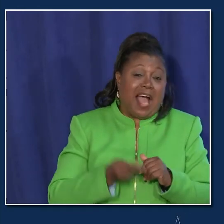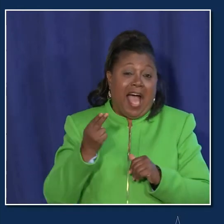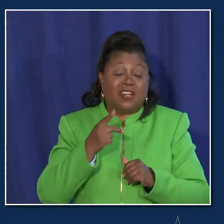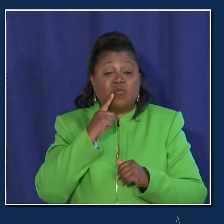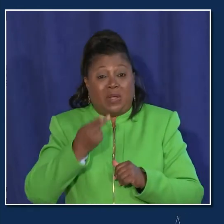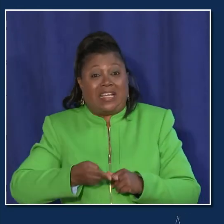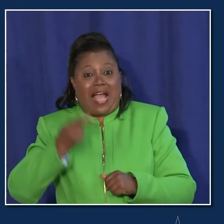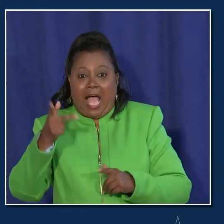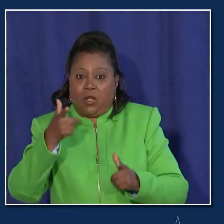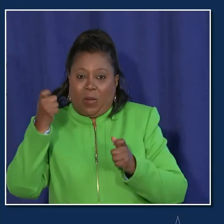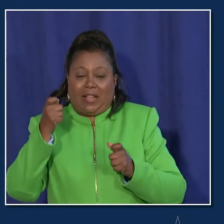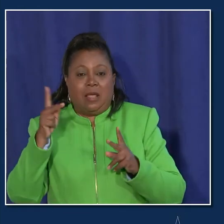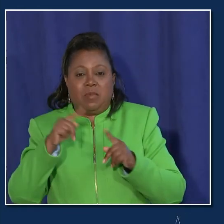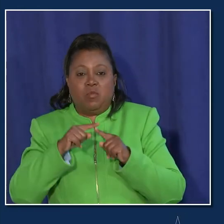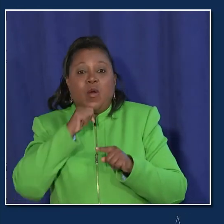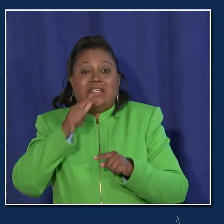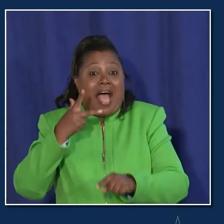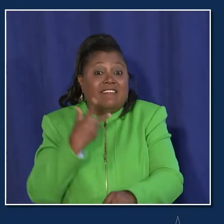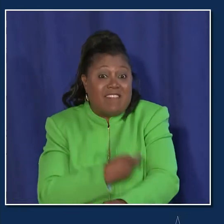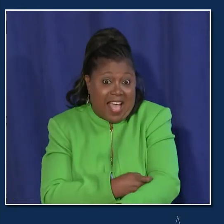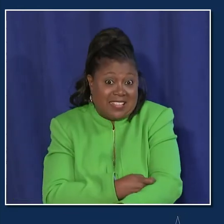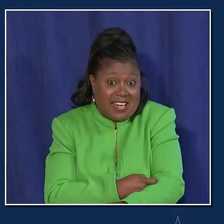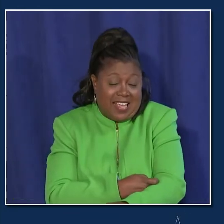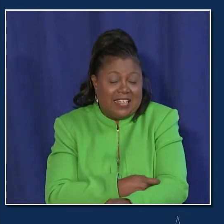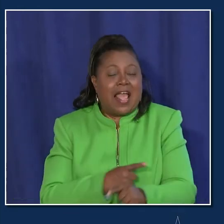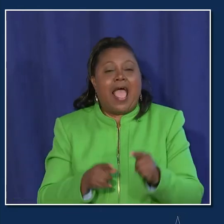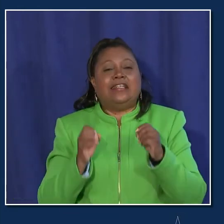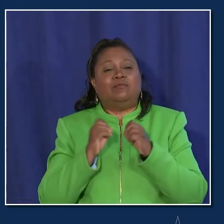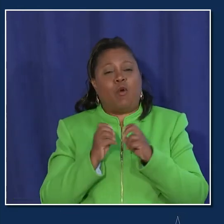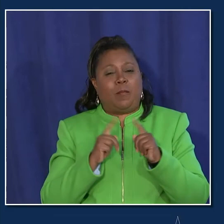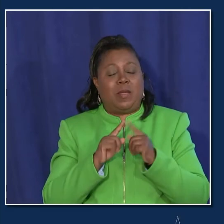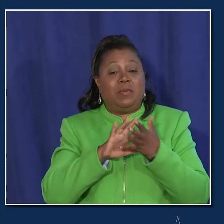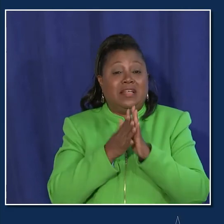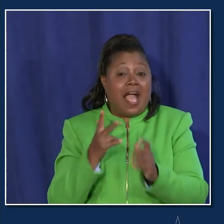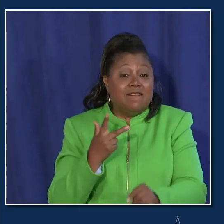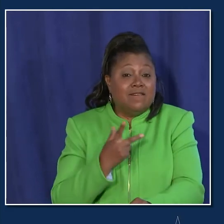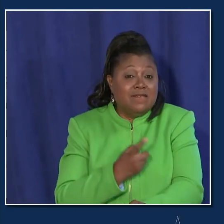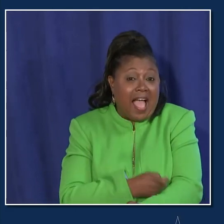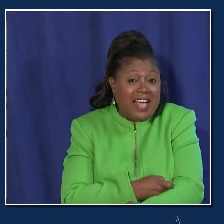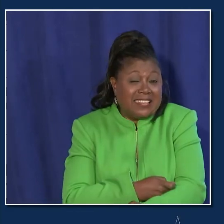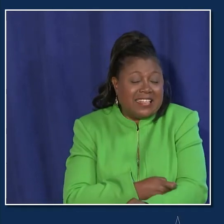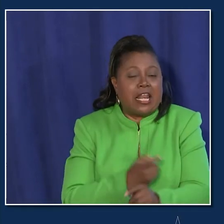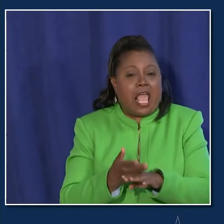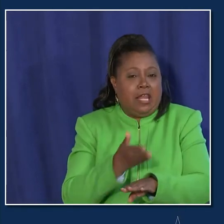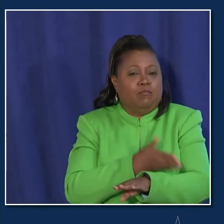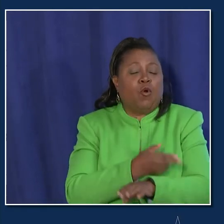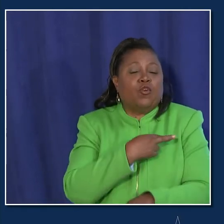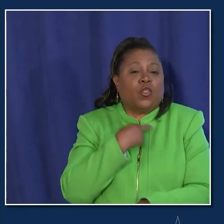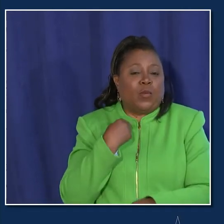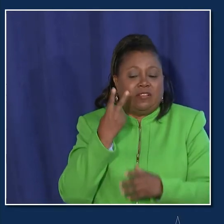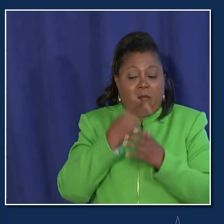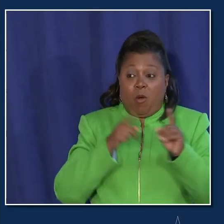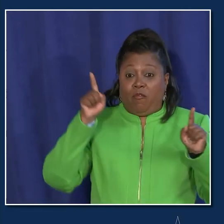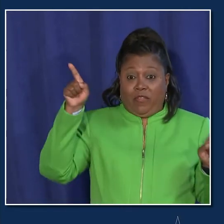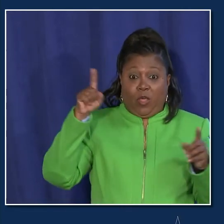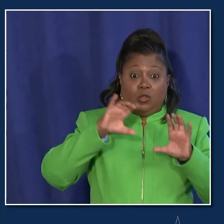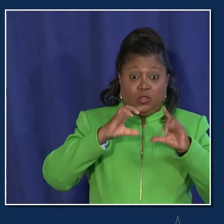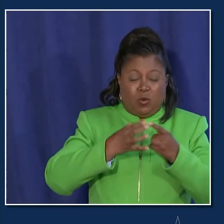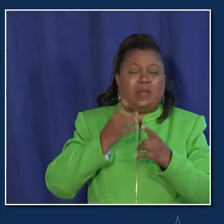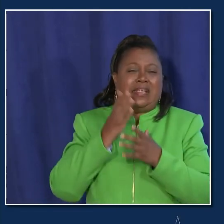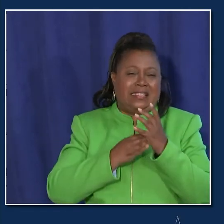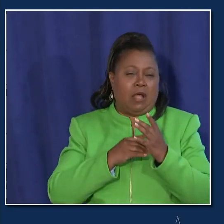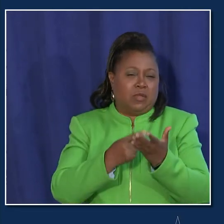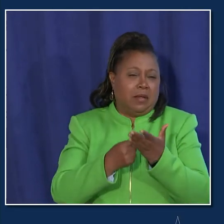very high quickly for people who are unvaccinated. And as more people get vaccinated, it improves the risk for both of those groups. And that's what